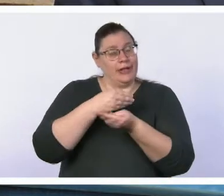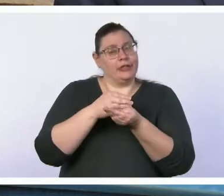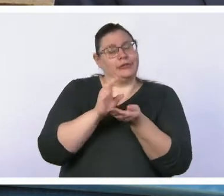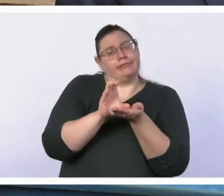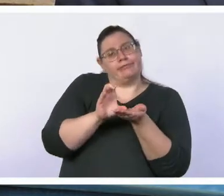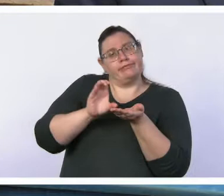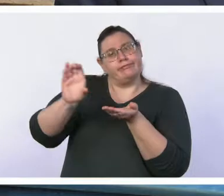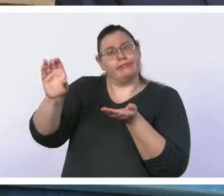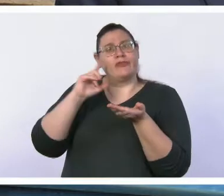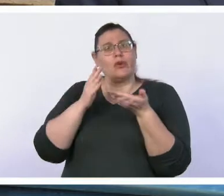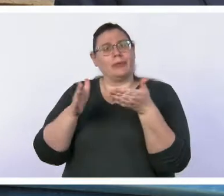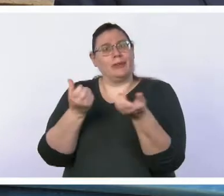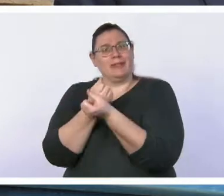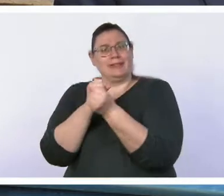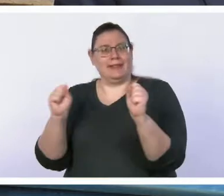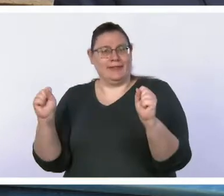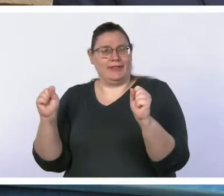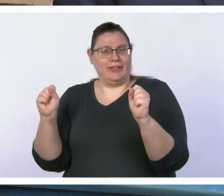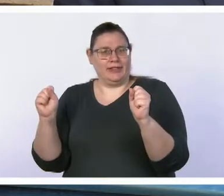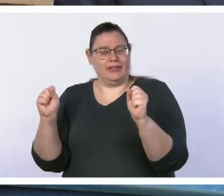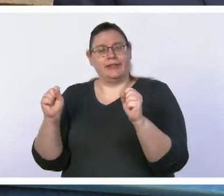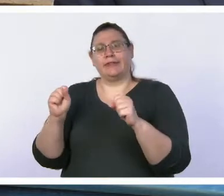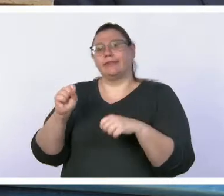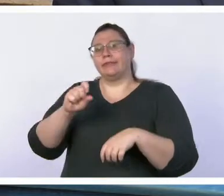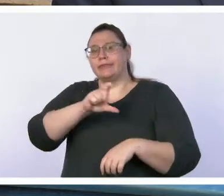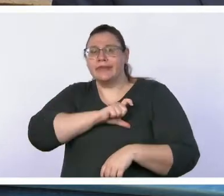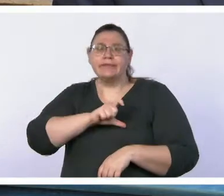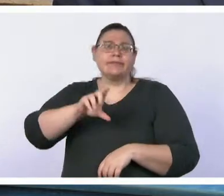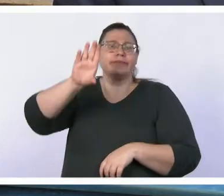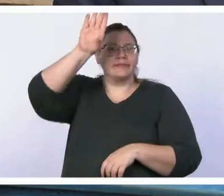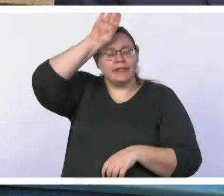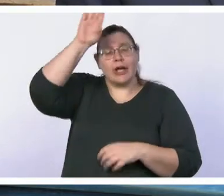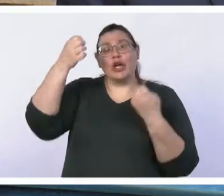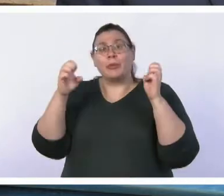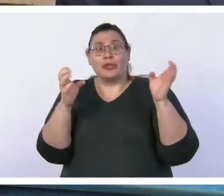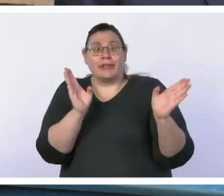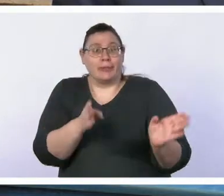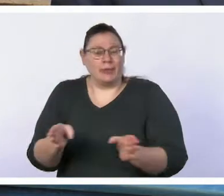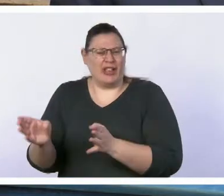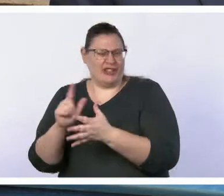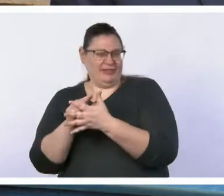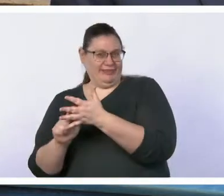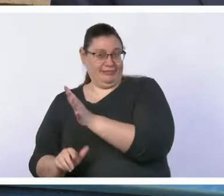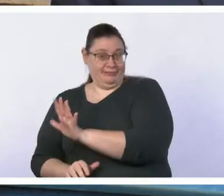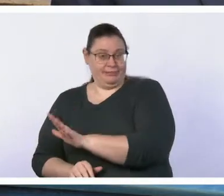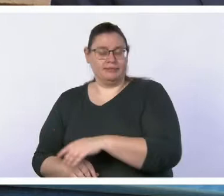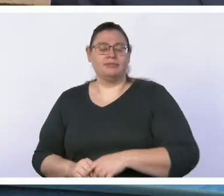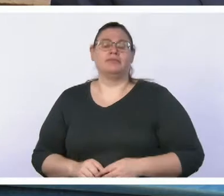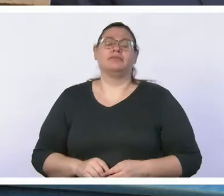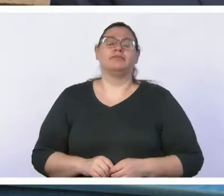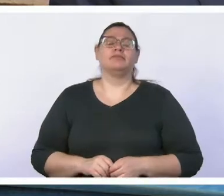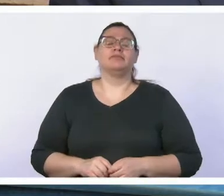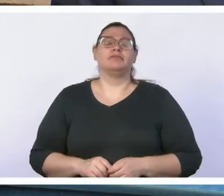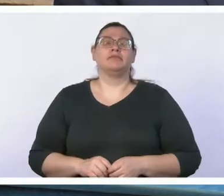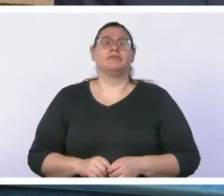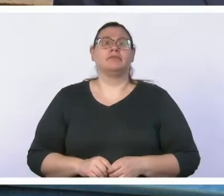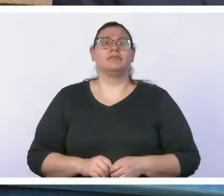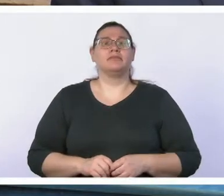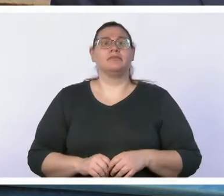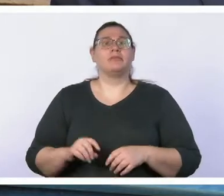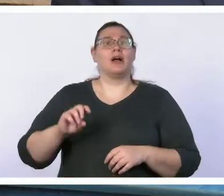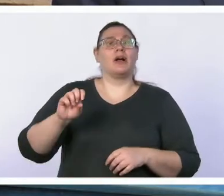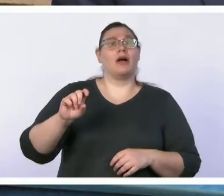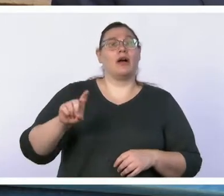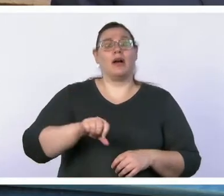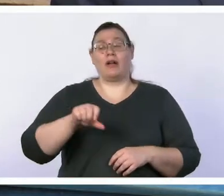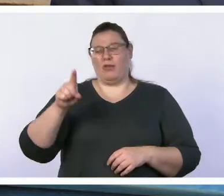to public safety directly. Police, fire, emergency preparedness, and so on. About another